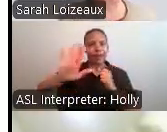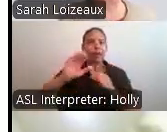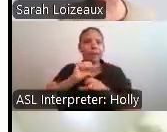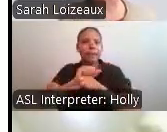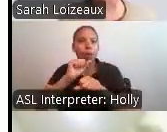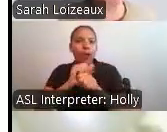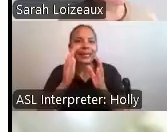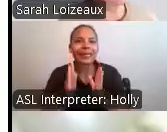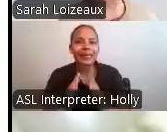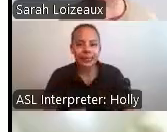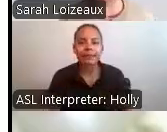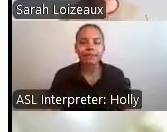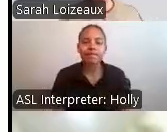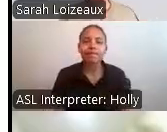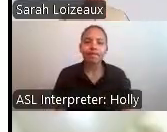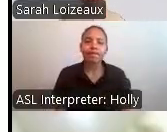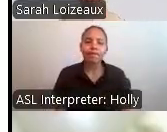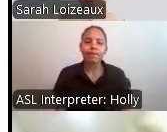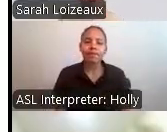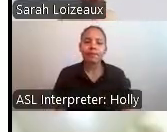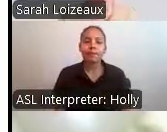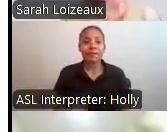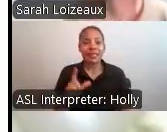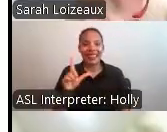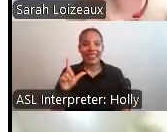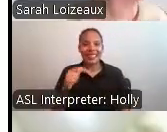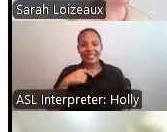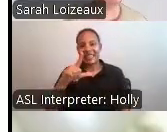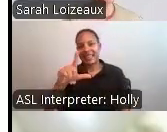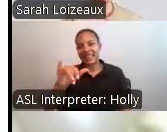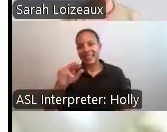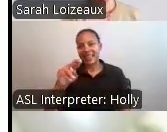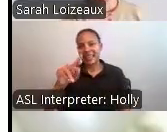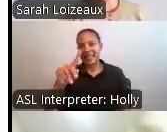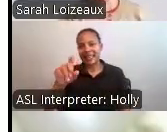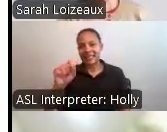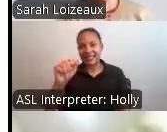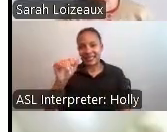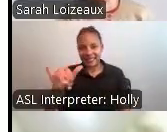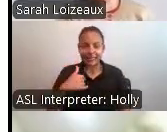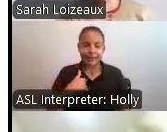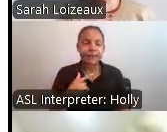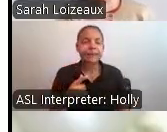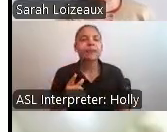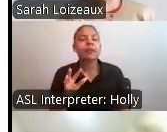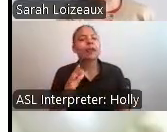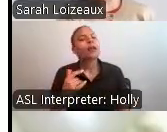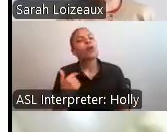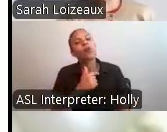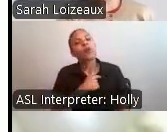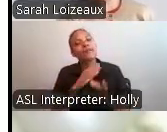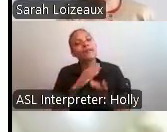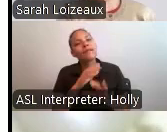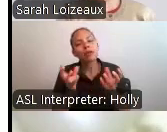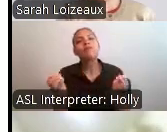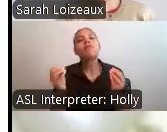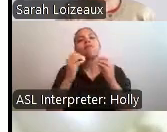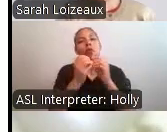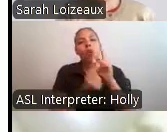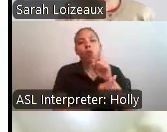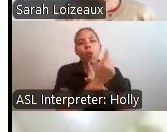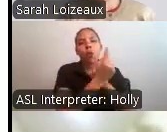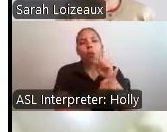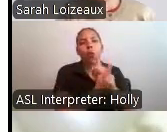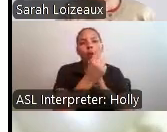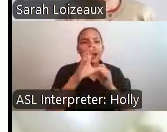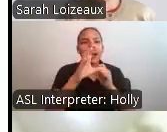Awesome. And Go ahead, Lindsay. can I add to that? This is Lindsay. So I'll say we've been doing more employer trainings one-on-one recently,